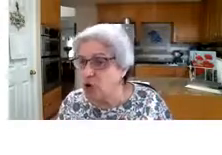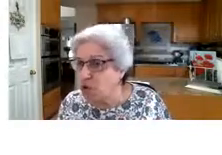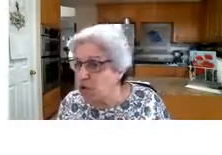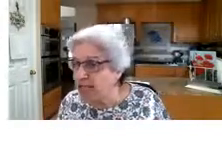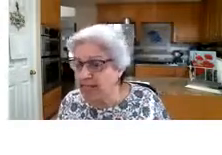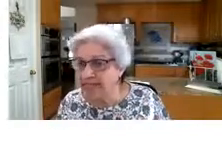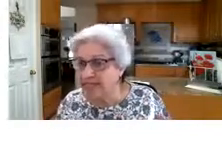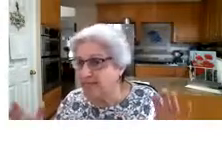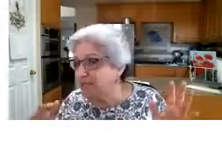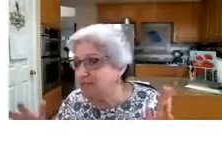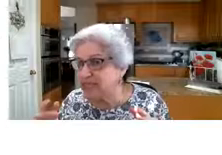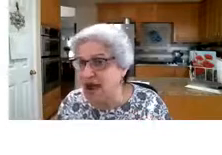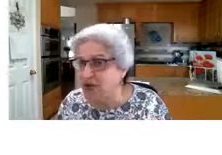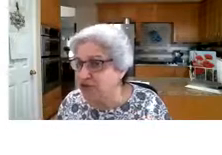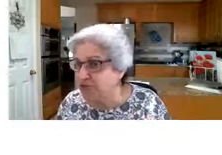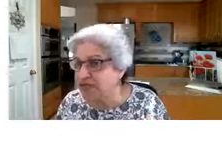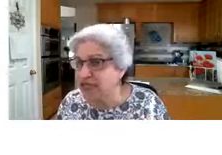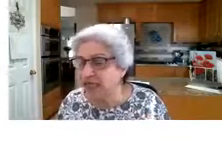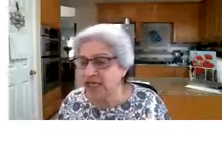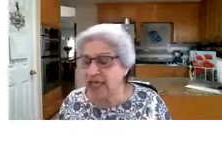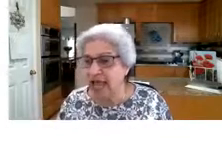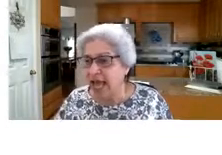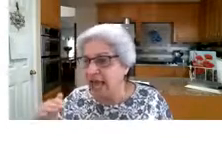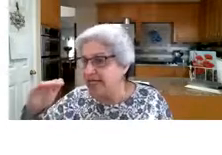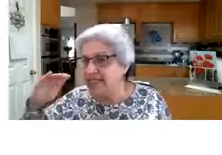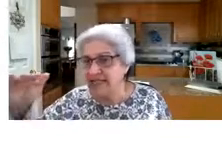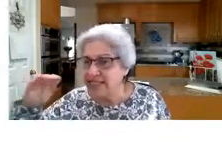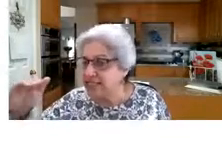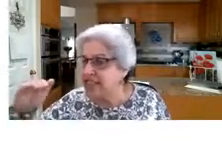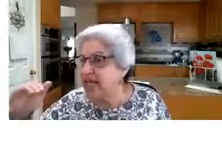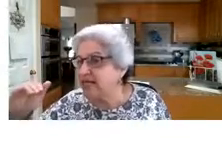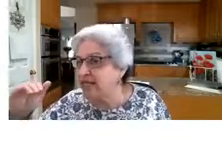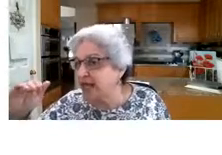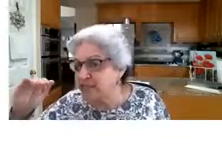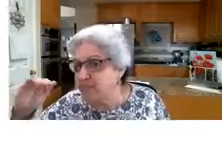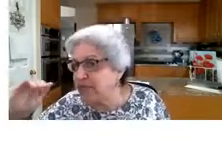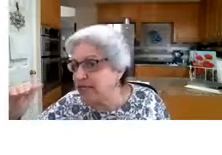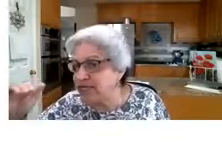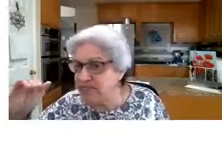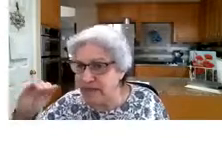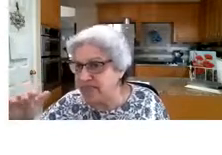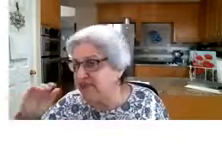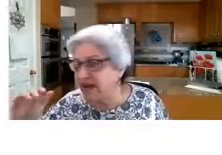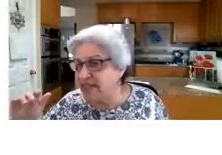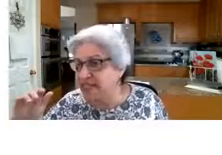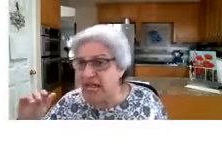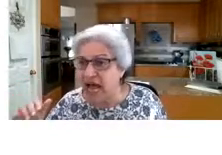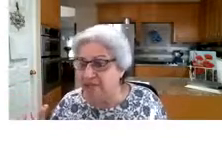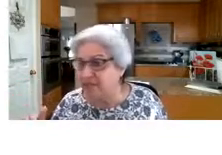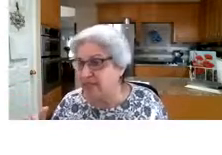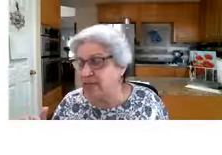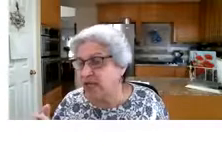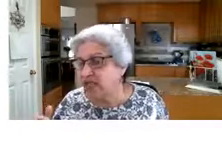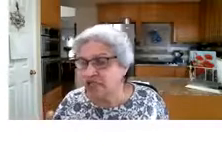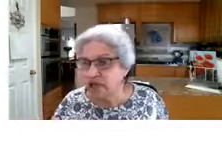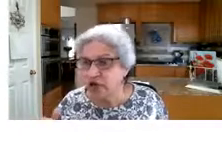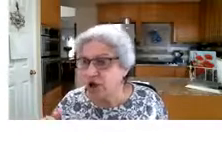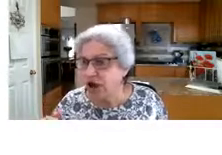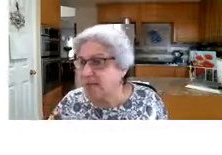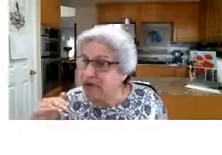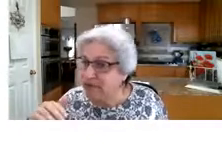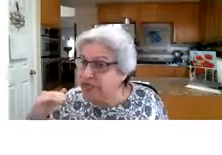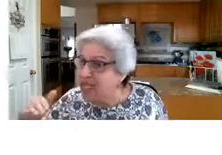to record any symptoms and how you're feeling. And it does this at pre-specified times.